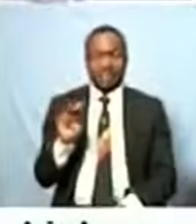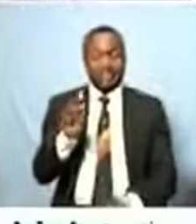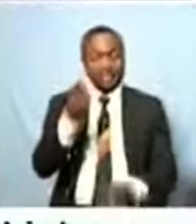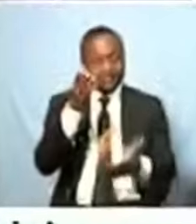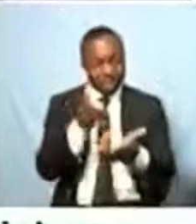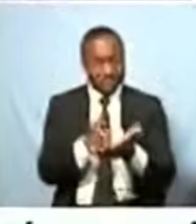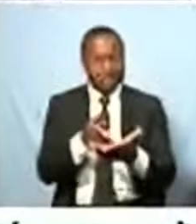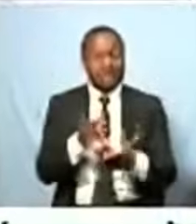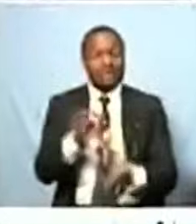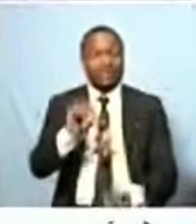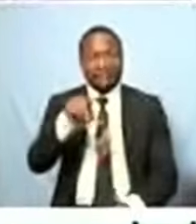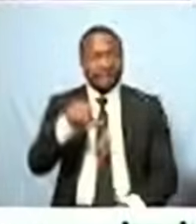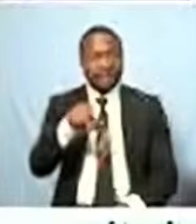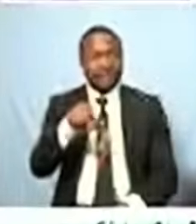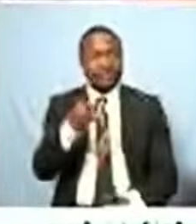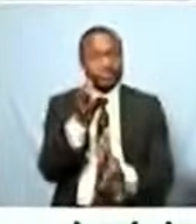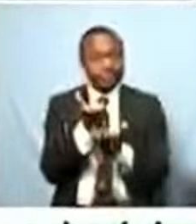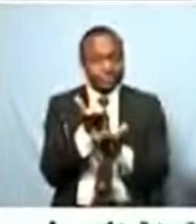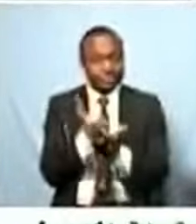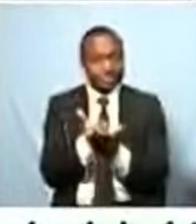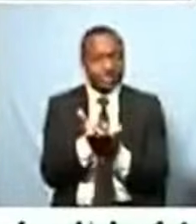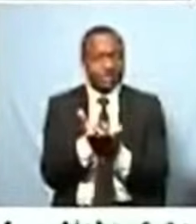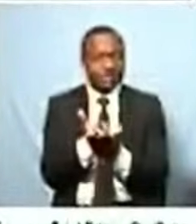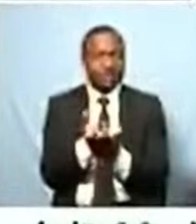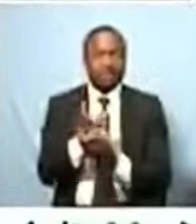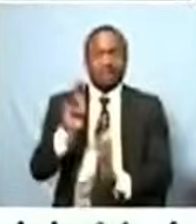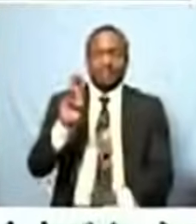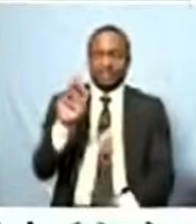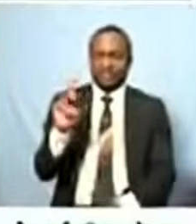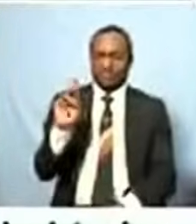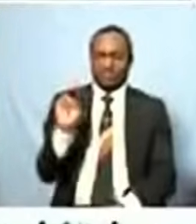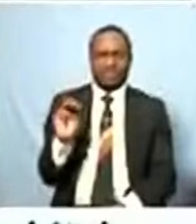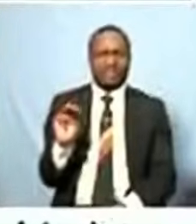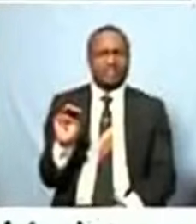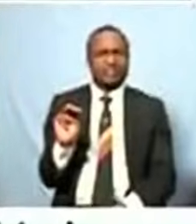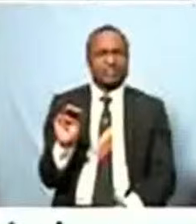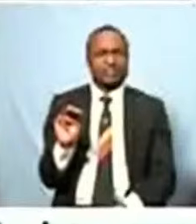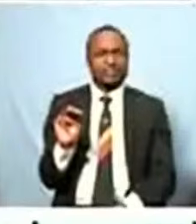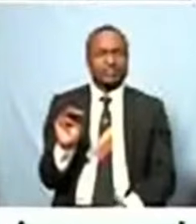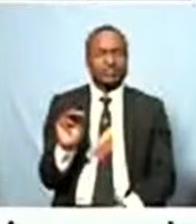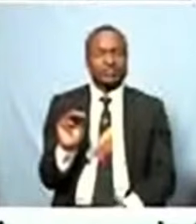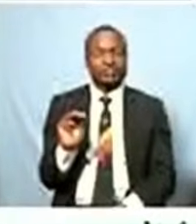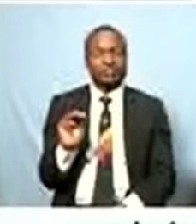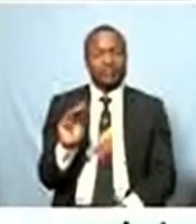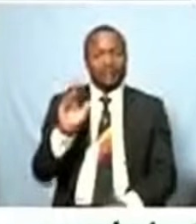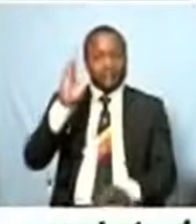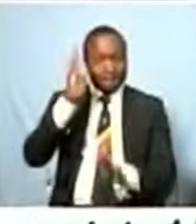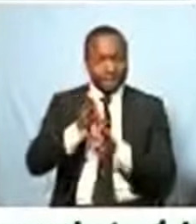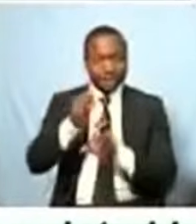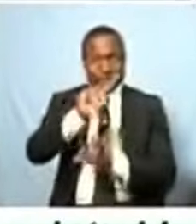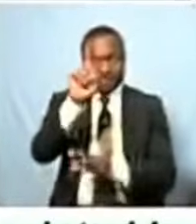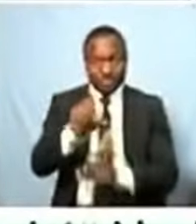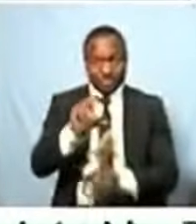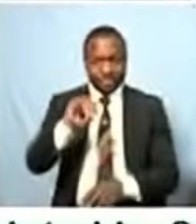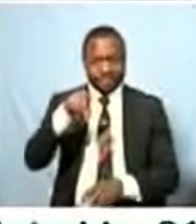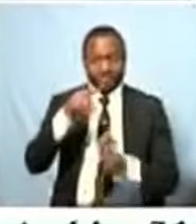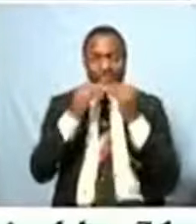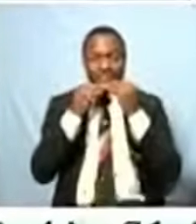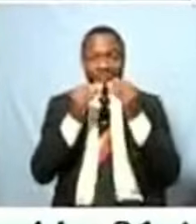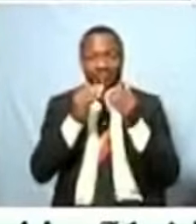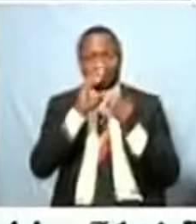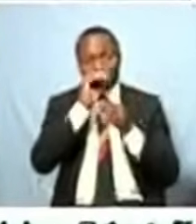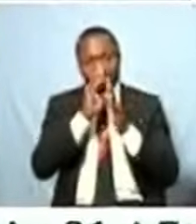this MP is only requesting for a 6 kilometer. Can you go straight to your question? Thank you,